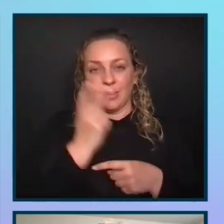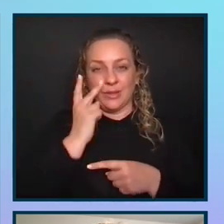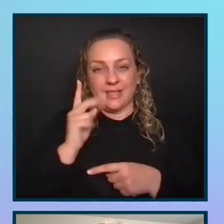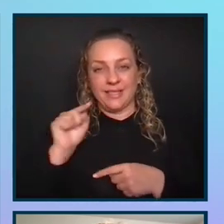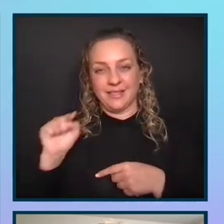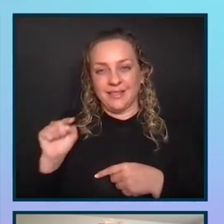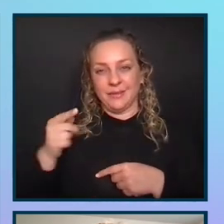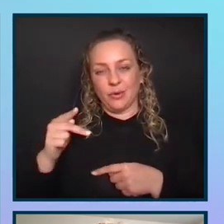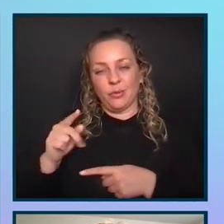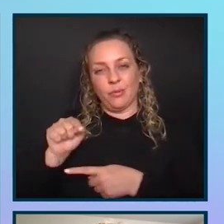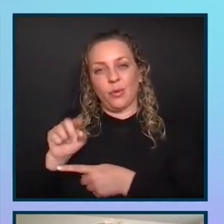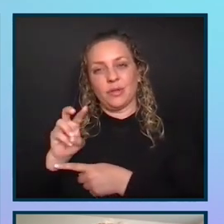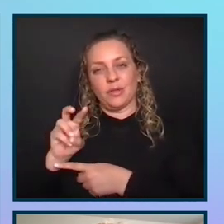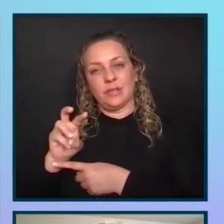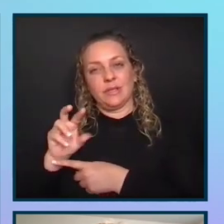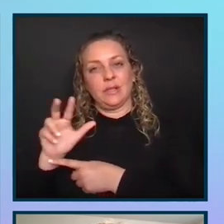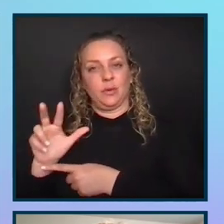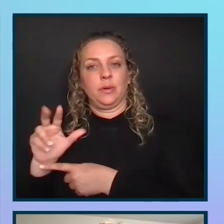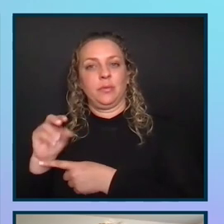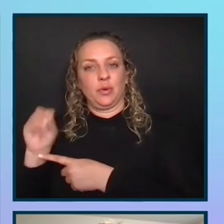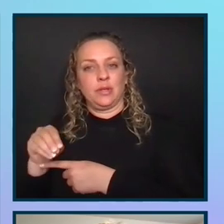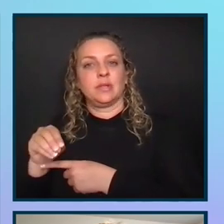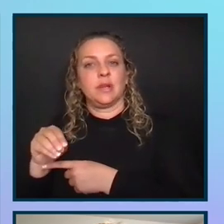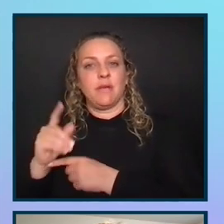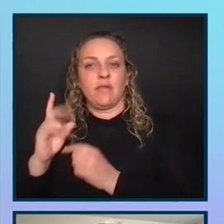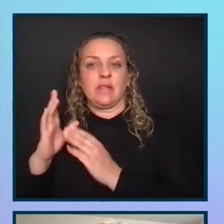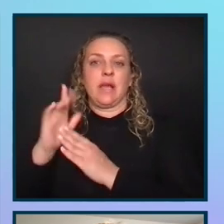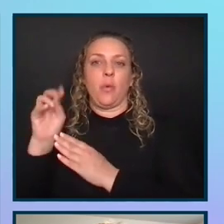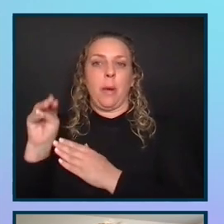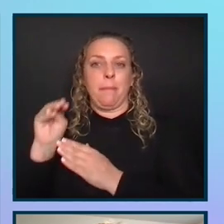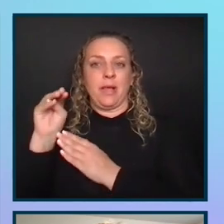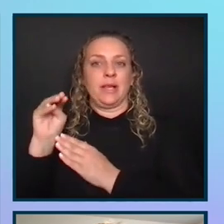0.63% of the type 1 million sites use overlays.